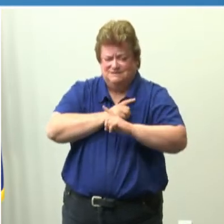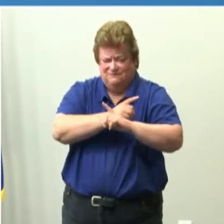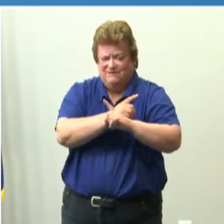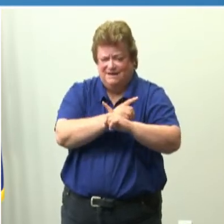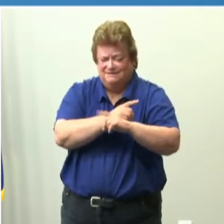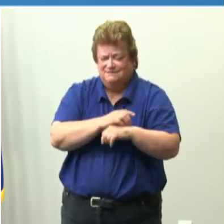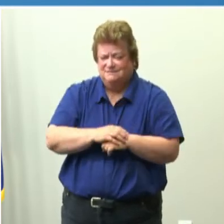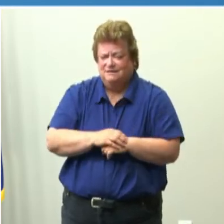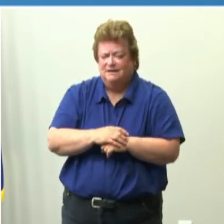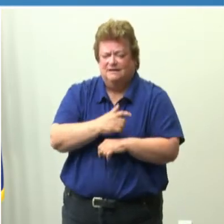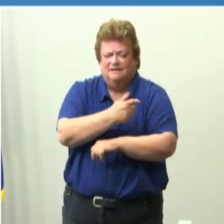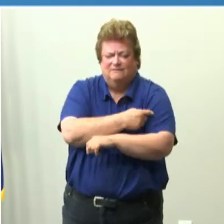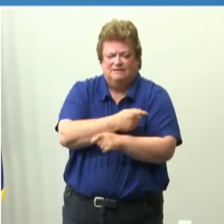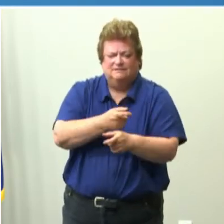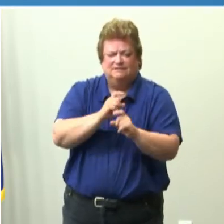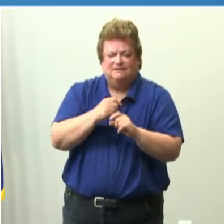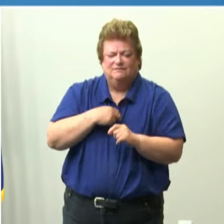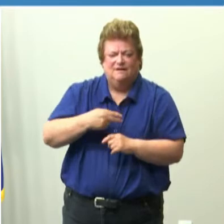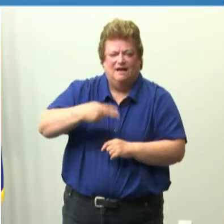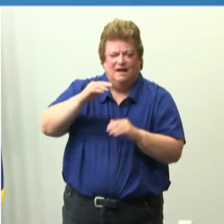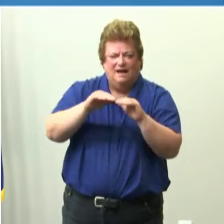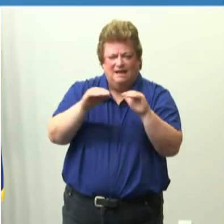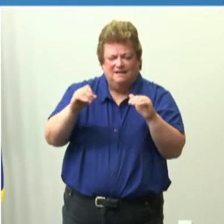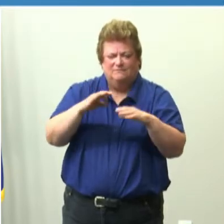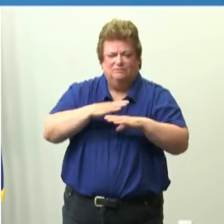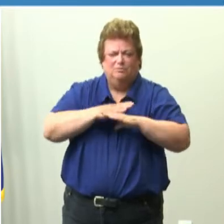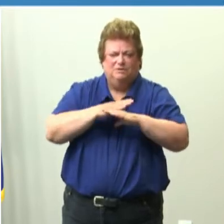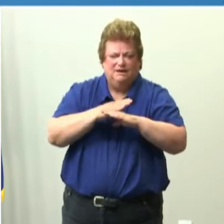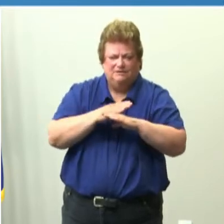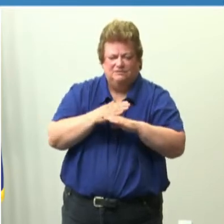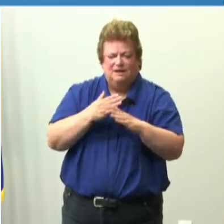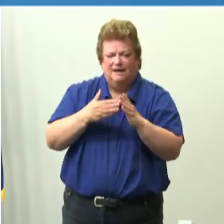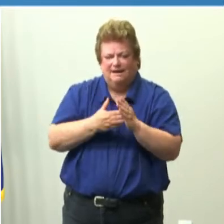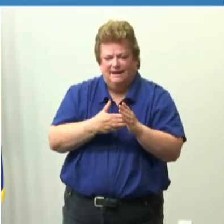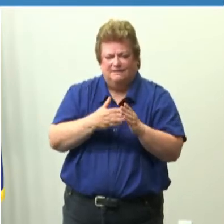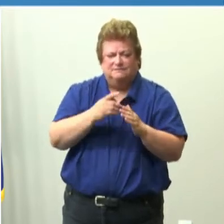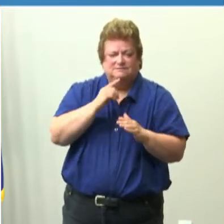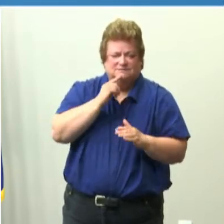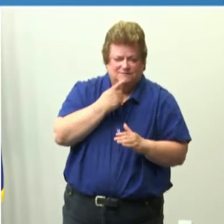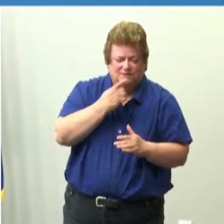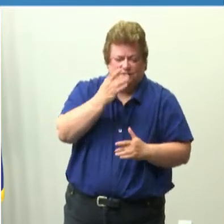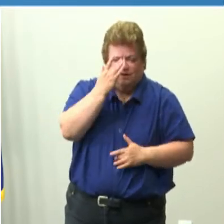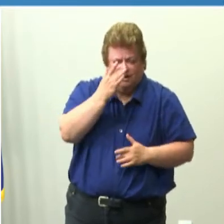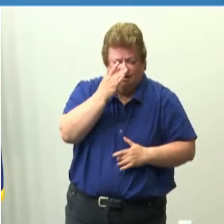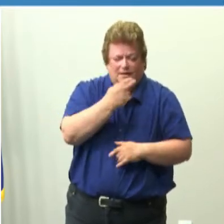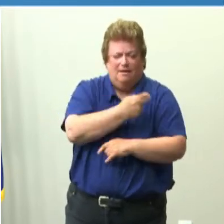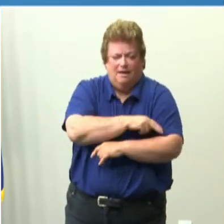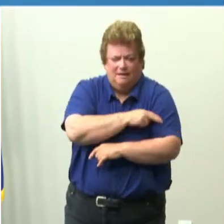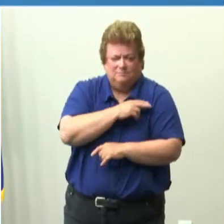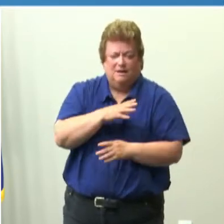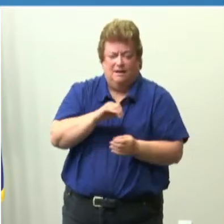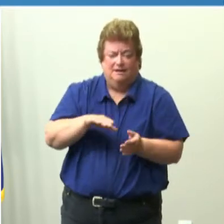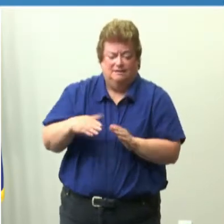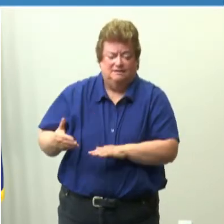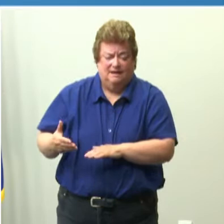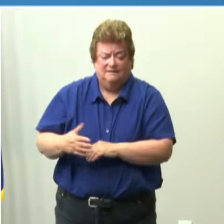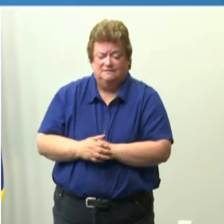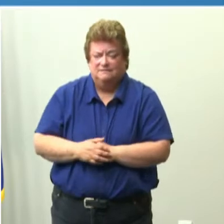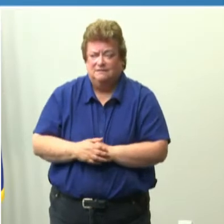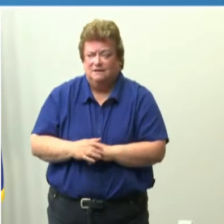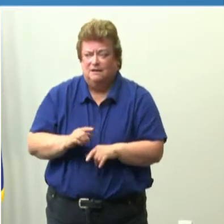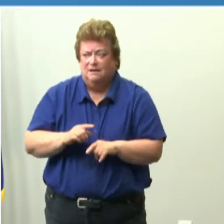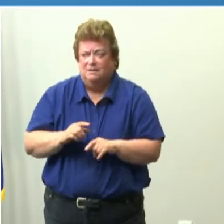vaccines continue to provide a high level of protection against severe illness, hospitalization, and death. Most of